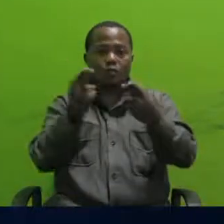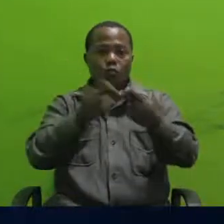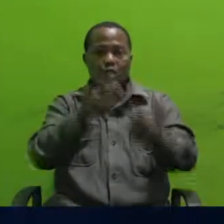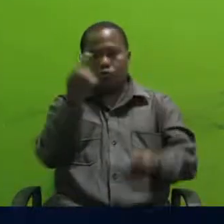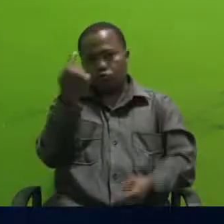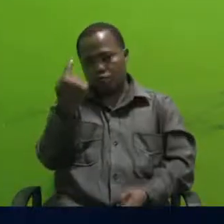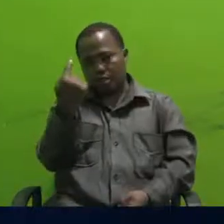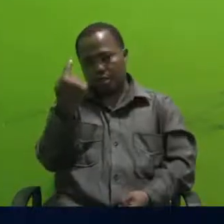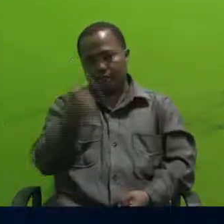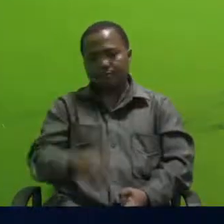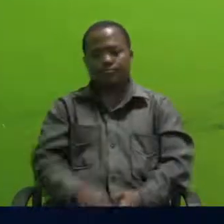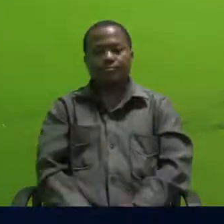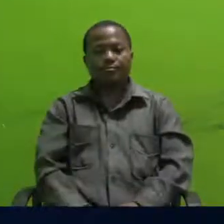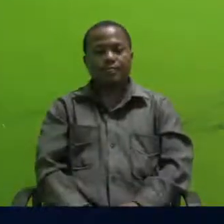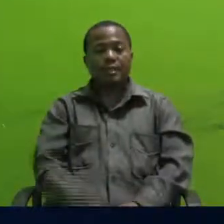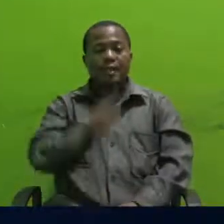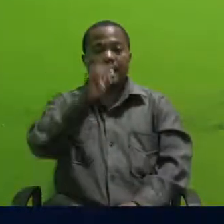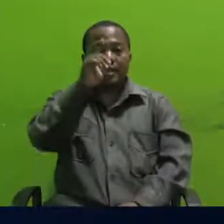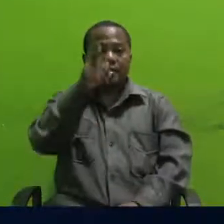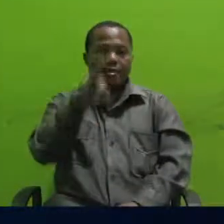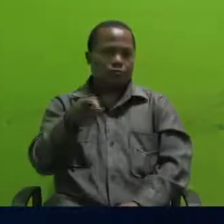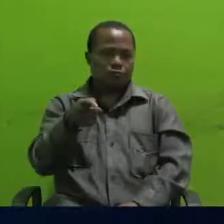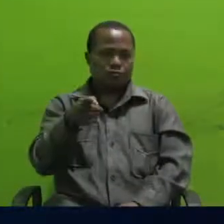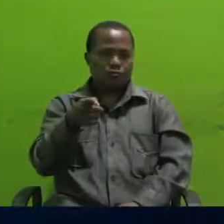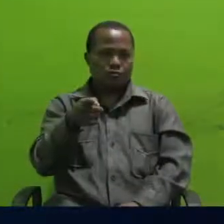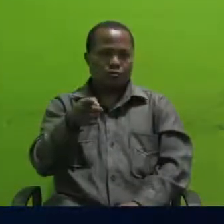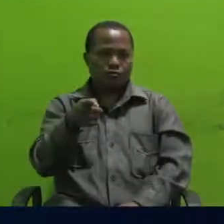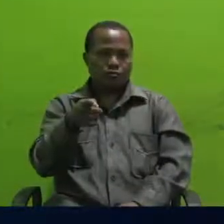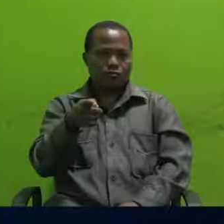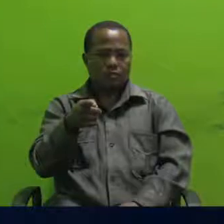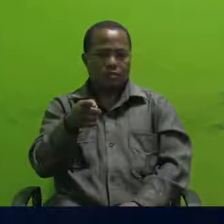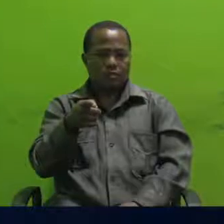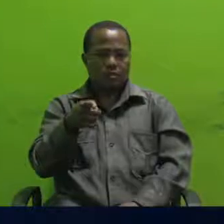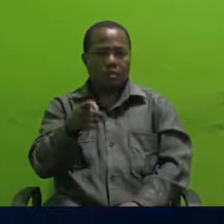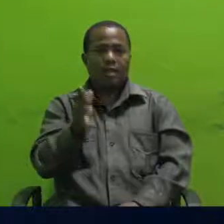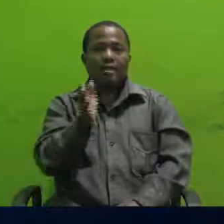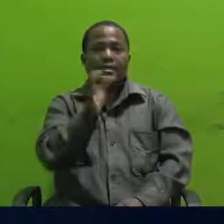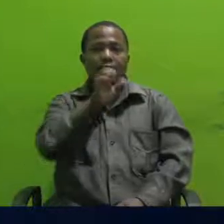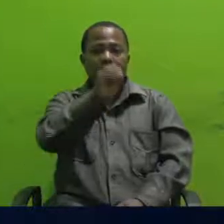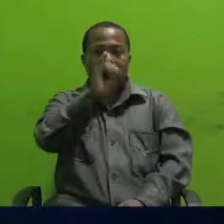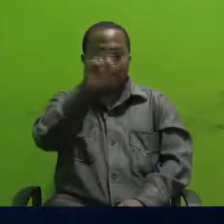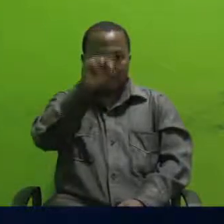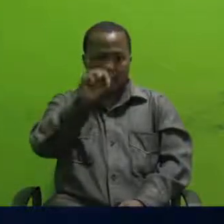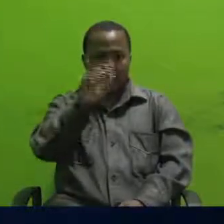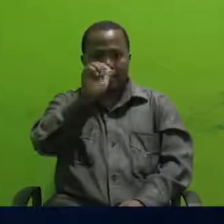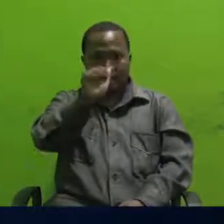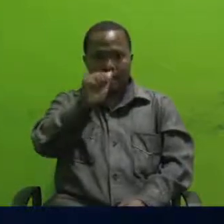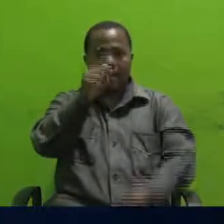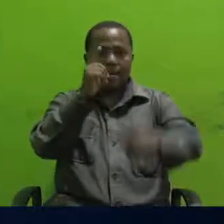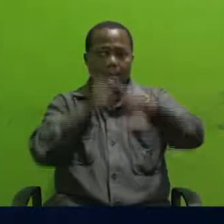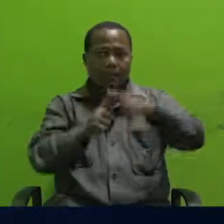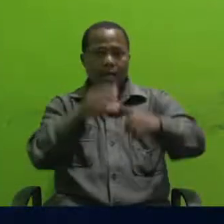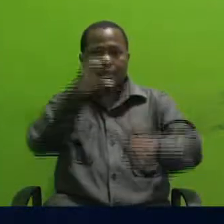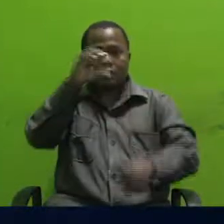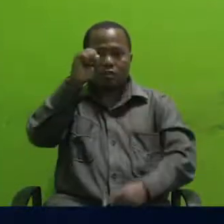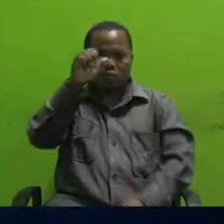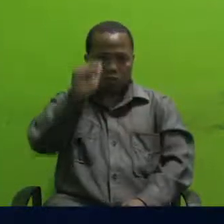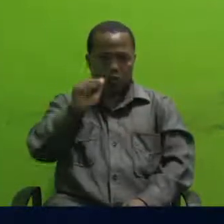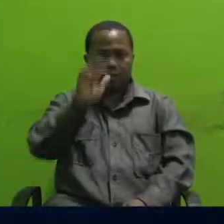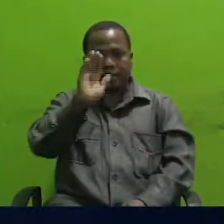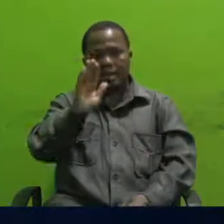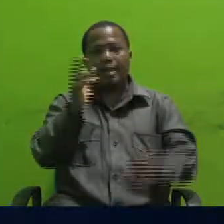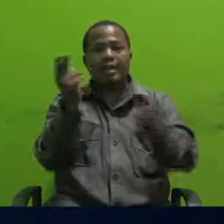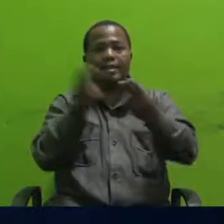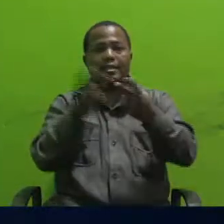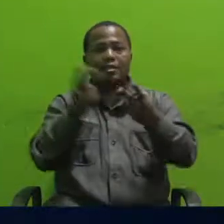is equal to 1. Therefore, sine squared A plus cos squared A